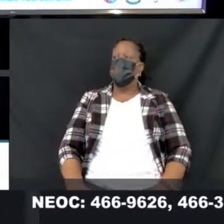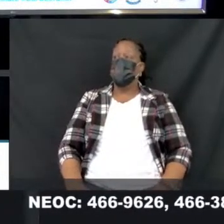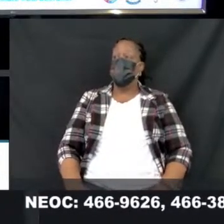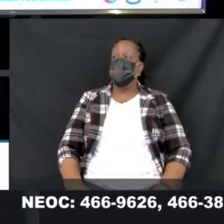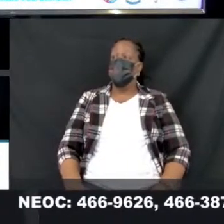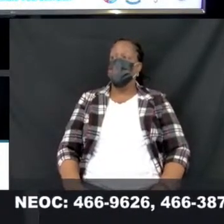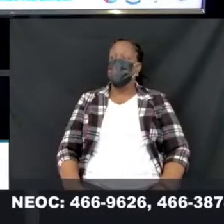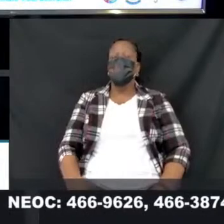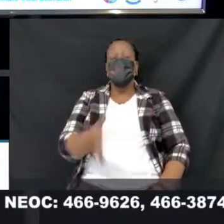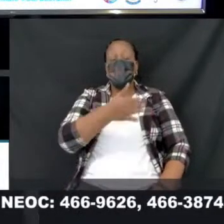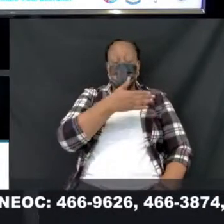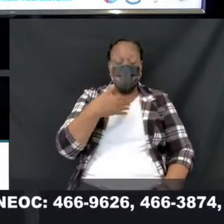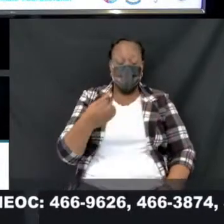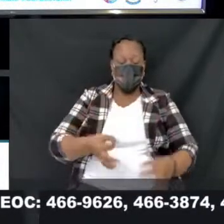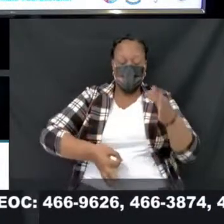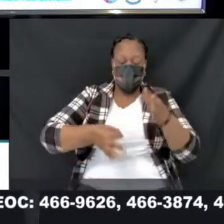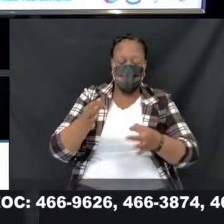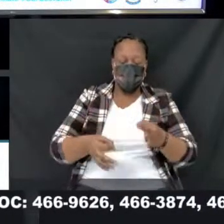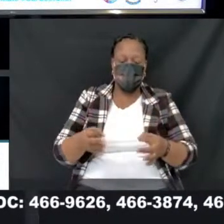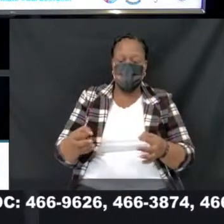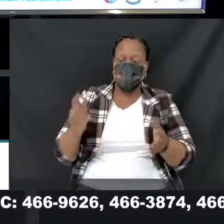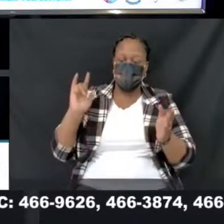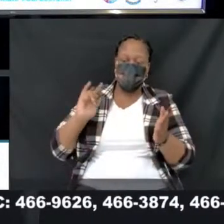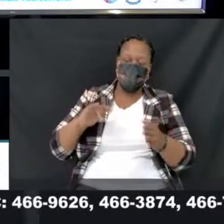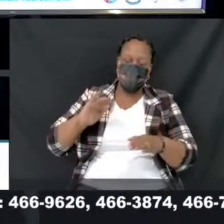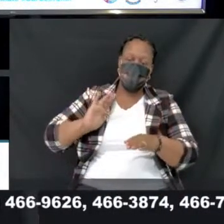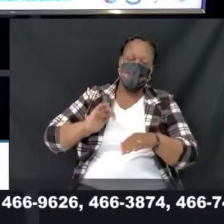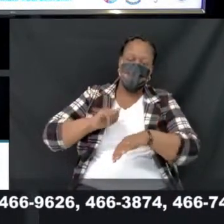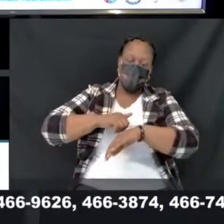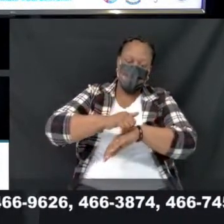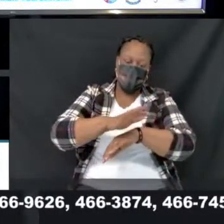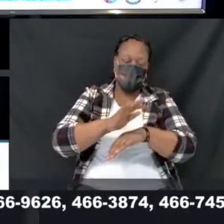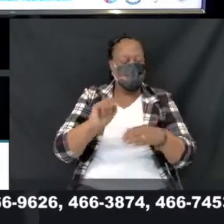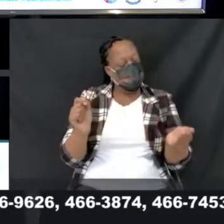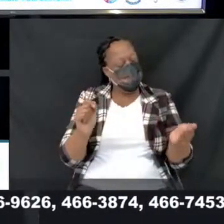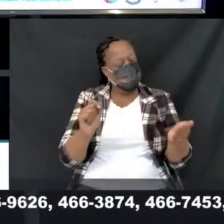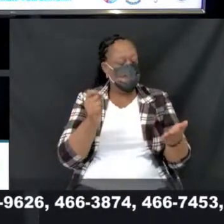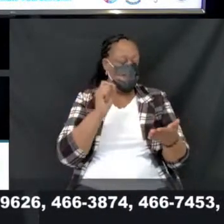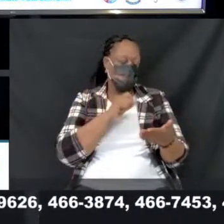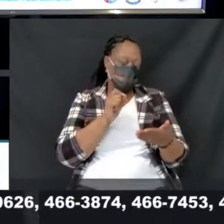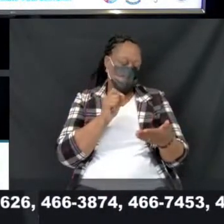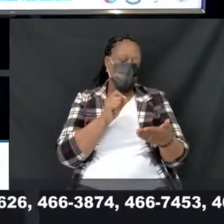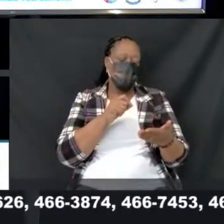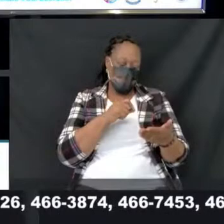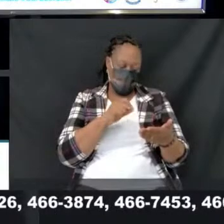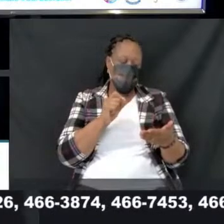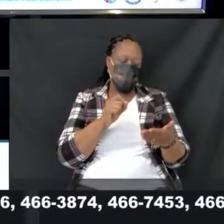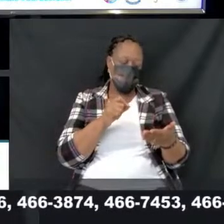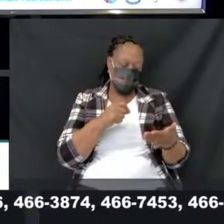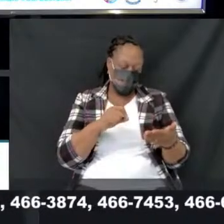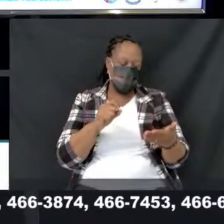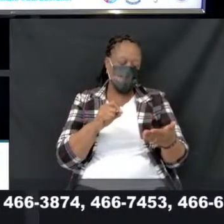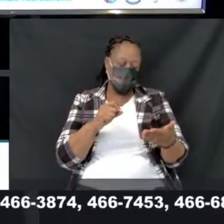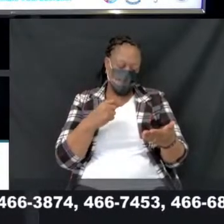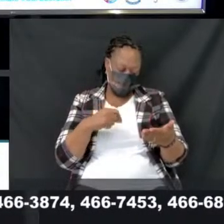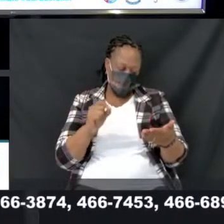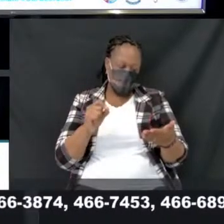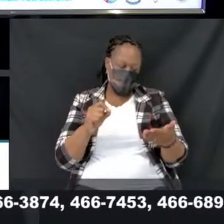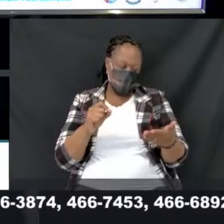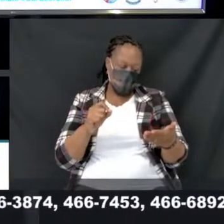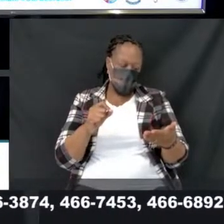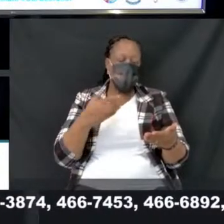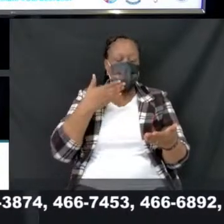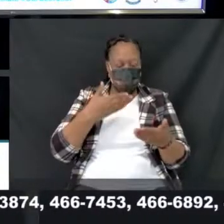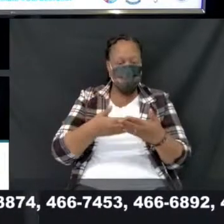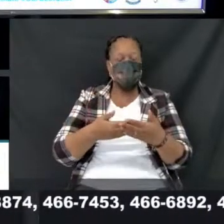particular port that they're going to, then they will be granted pratique, meaning that, yes, they can dock and they can disembark,